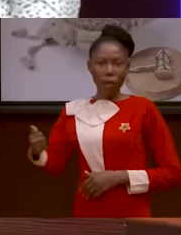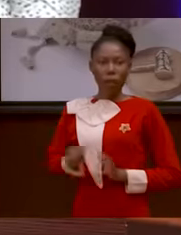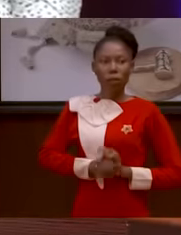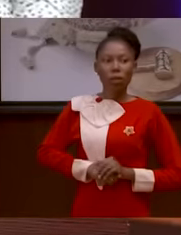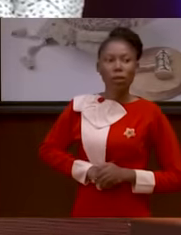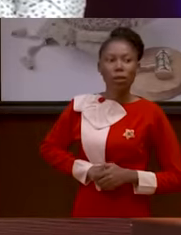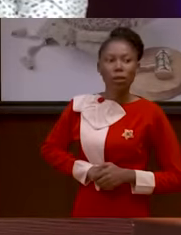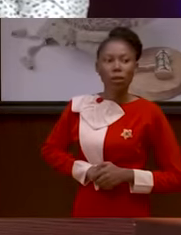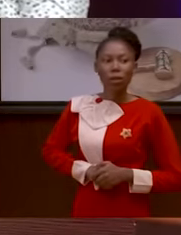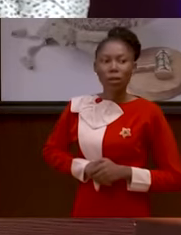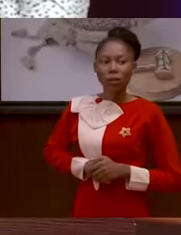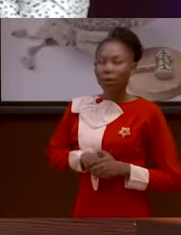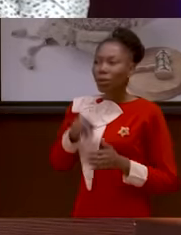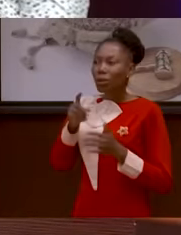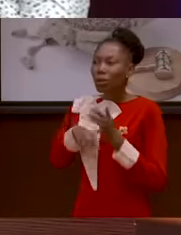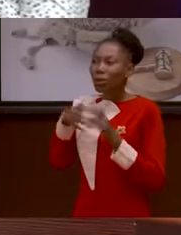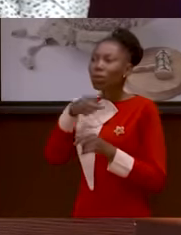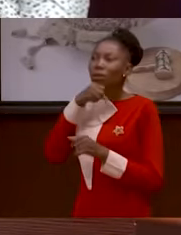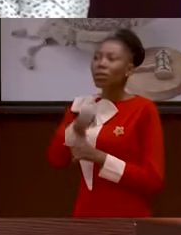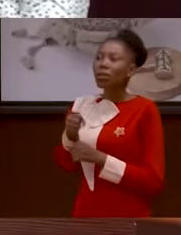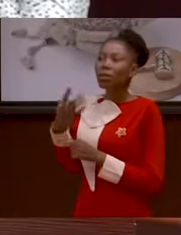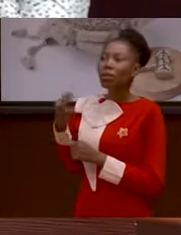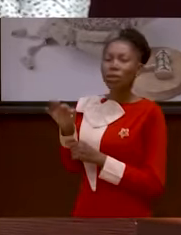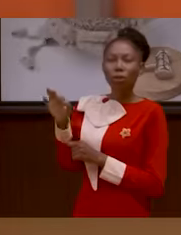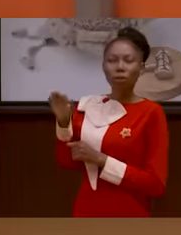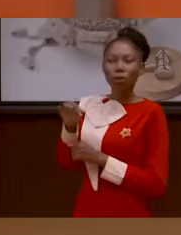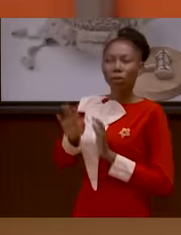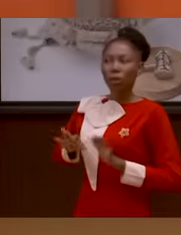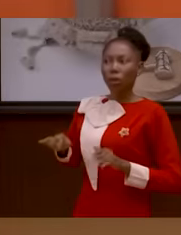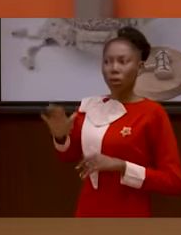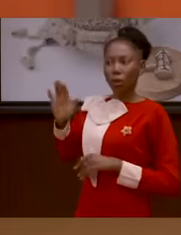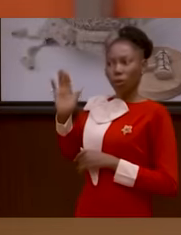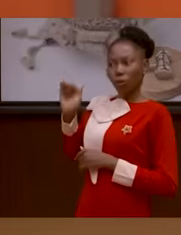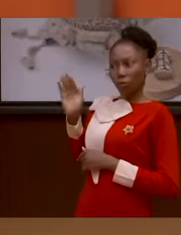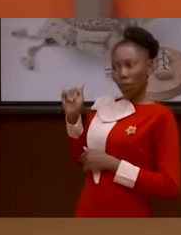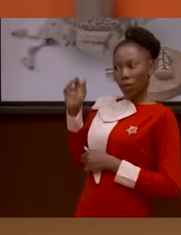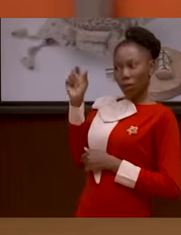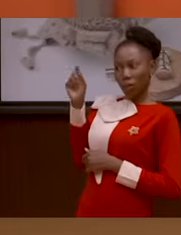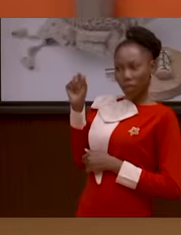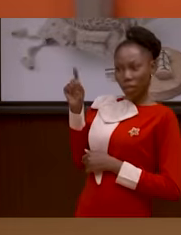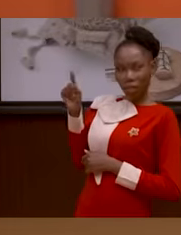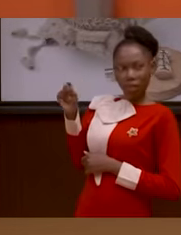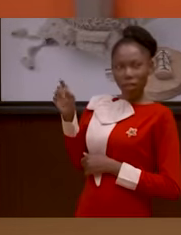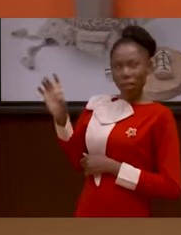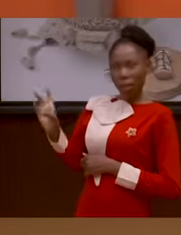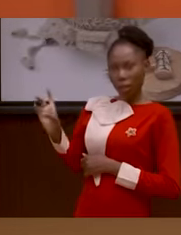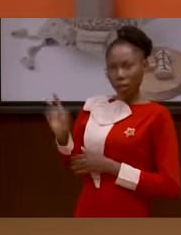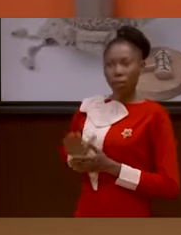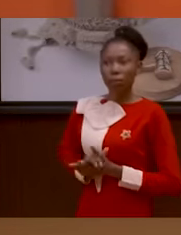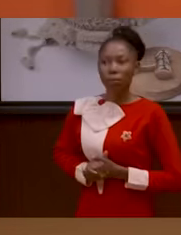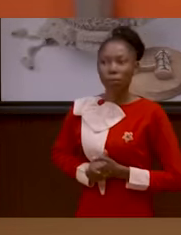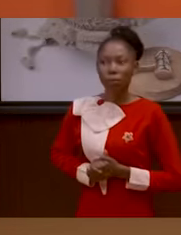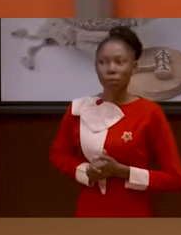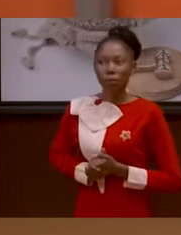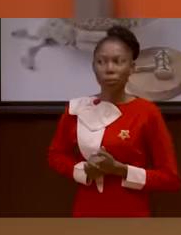Your three children. What's the age of your children? 15, 11, and 8. 8, 11, 15.